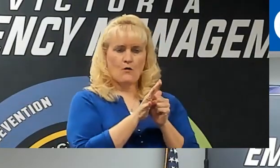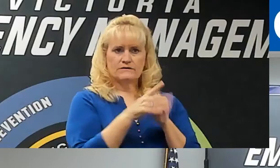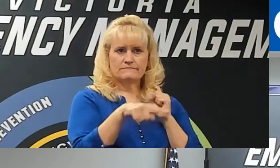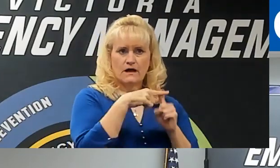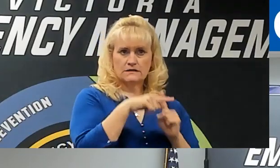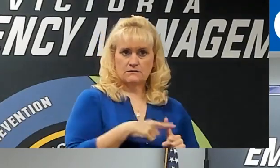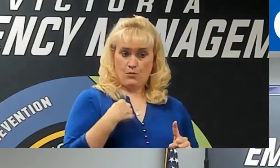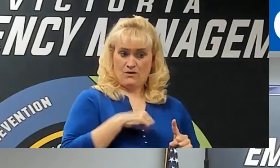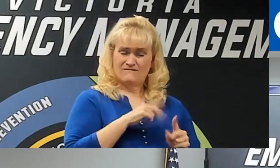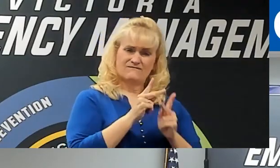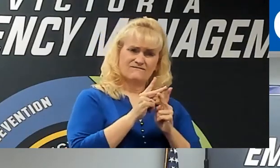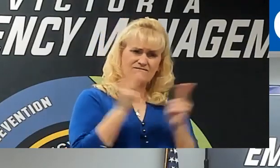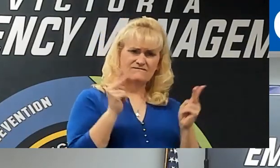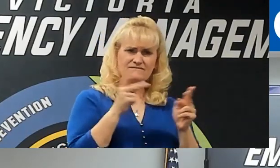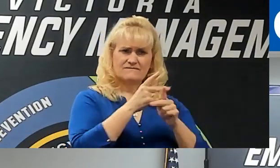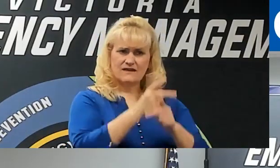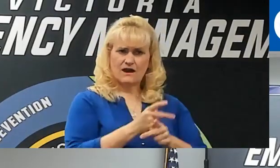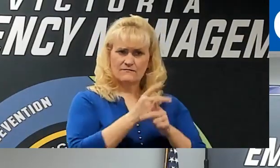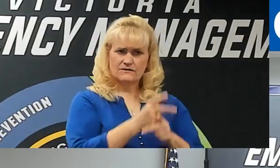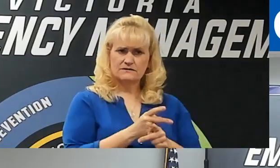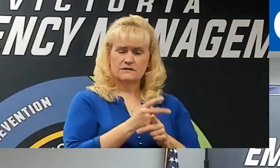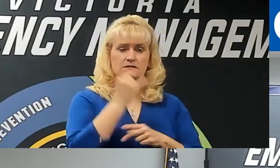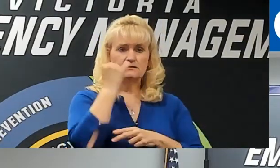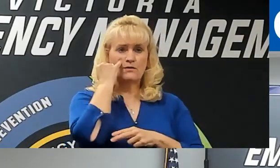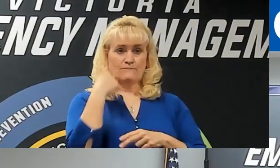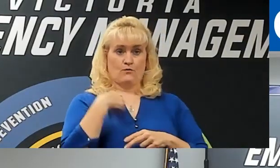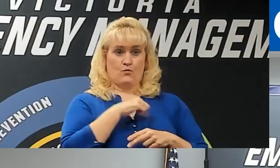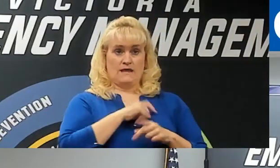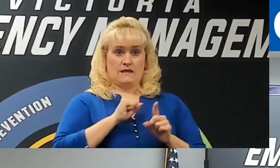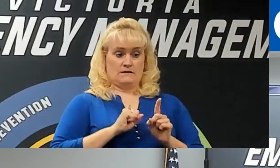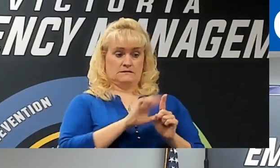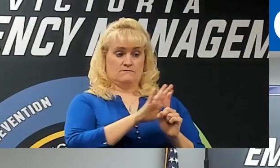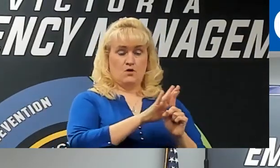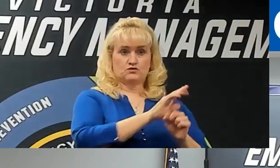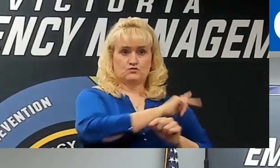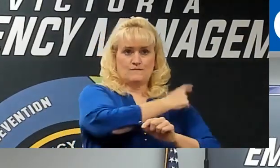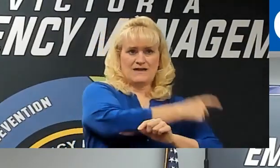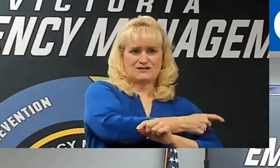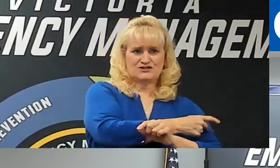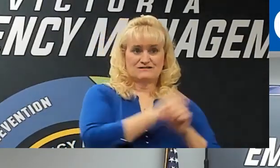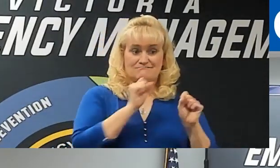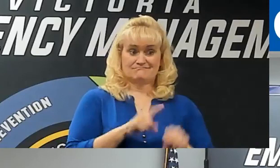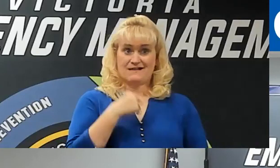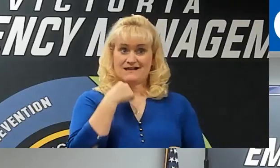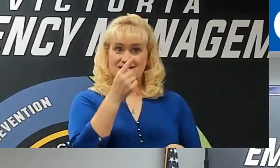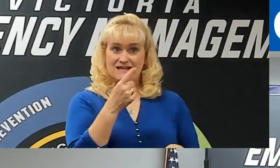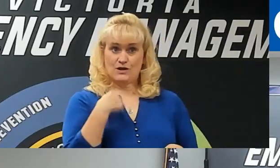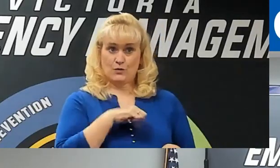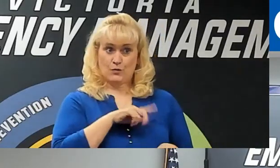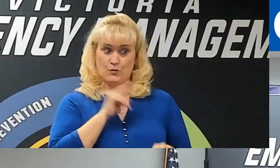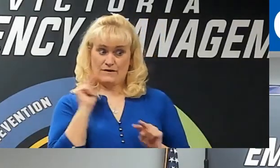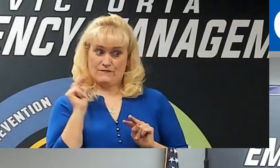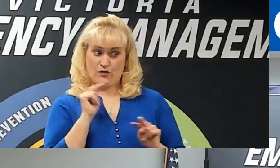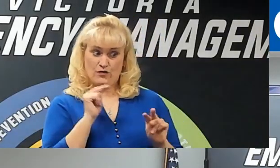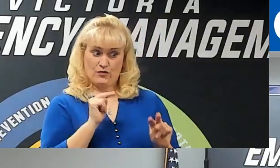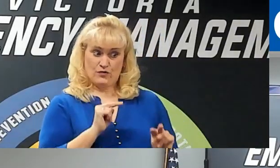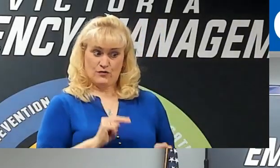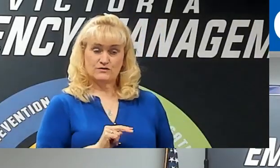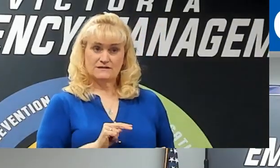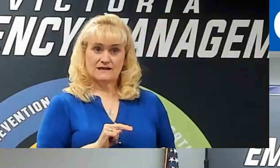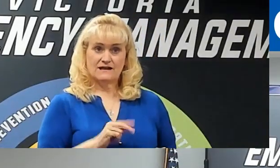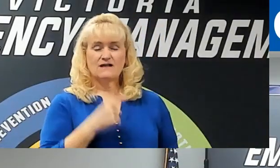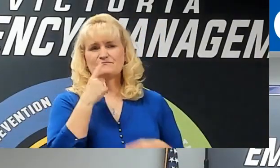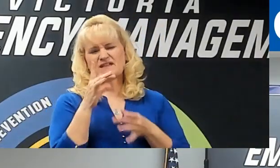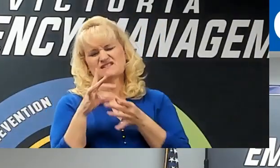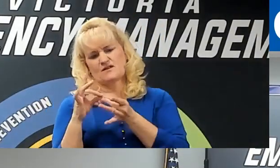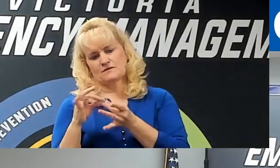very careful about this. So when we're exposed to patients, ironically, I can tell you, and we've looked at it, and I'll just tell you a little